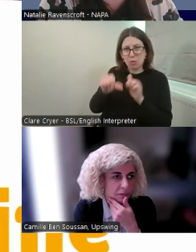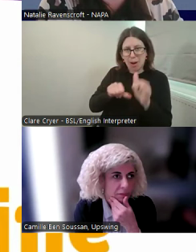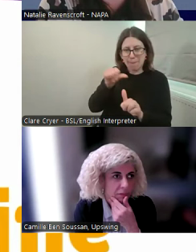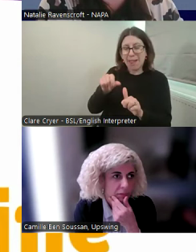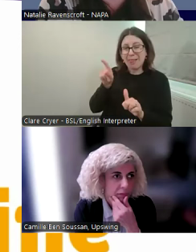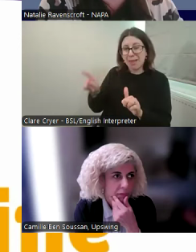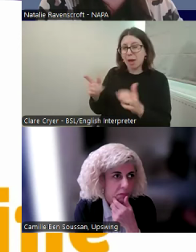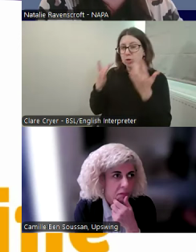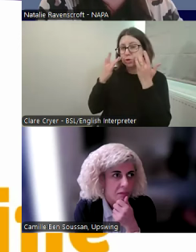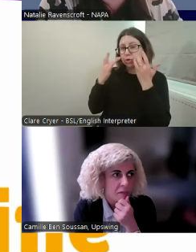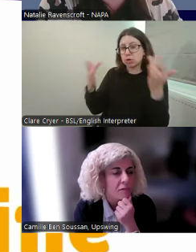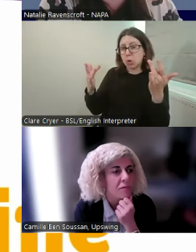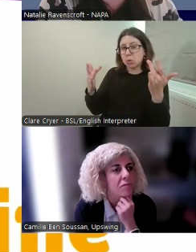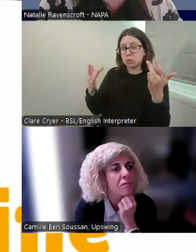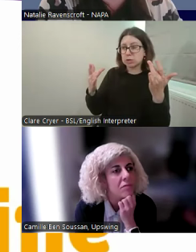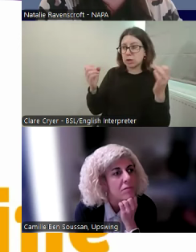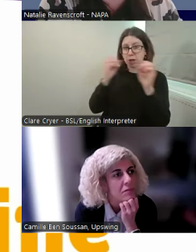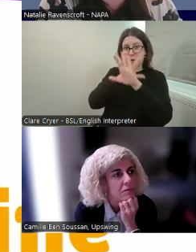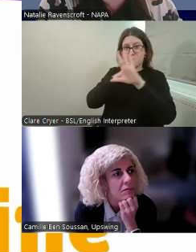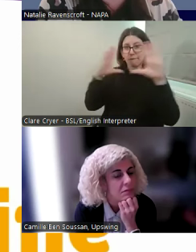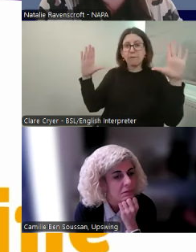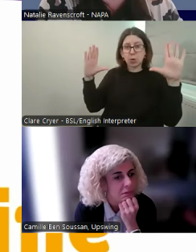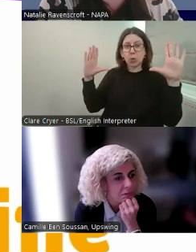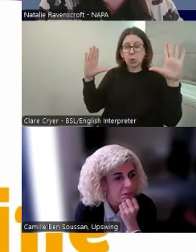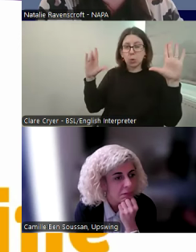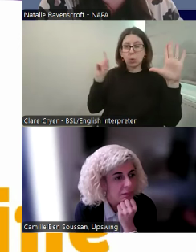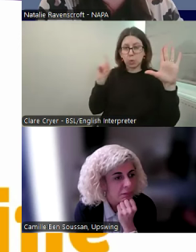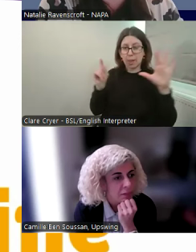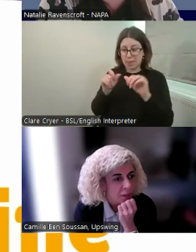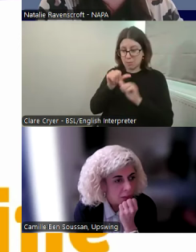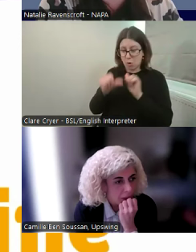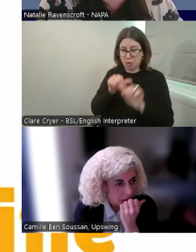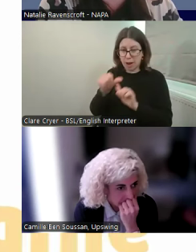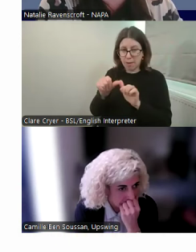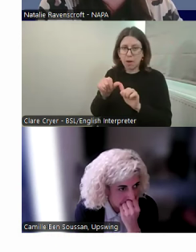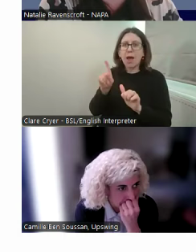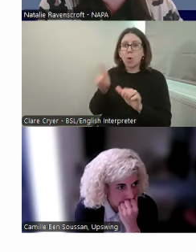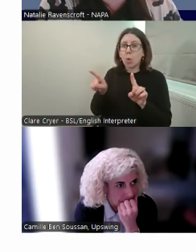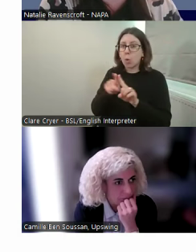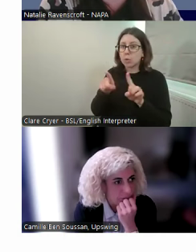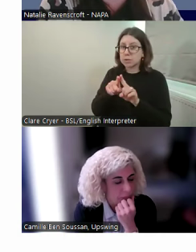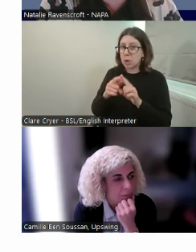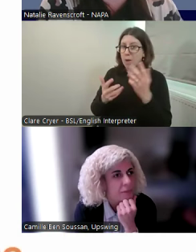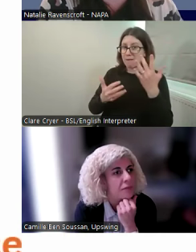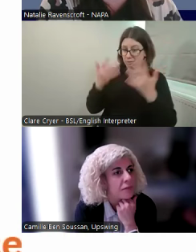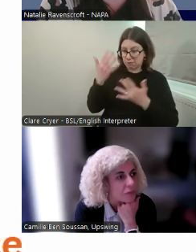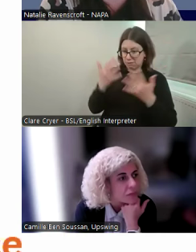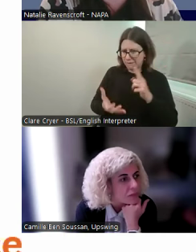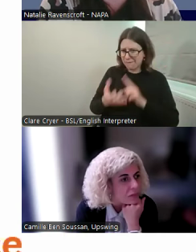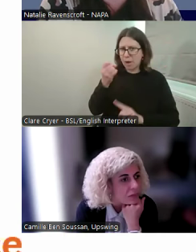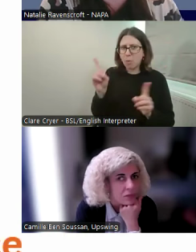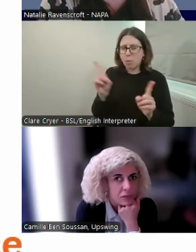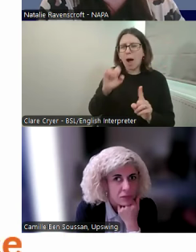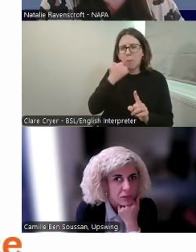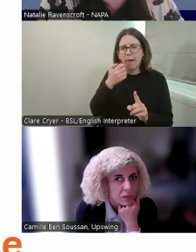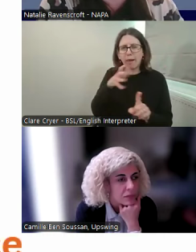of the programme, but some key findings, of which today I'm going to pick up on 3 of those key